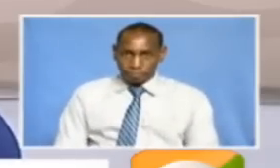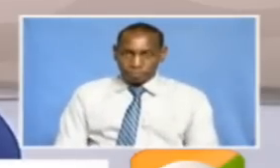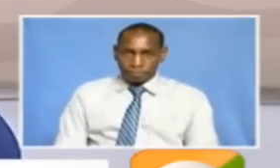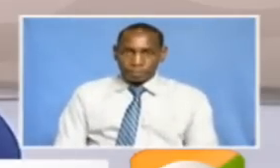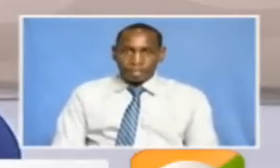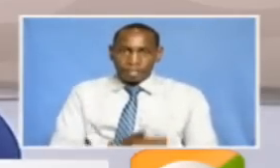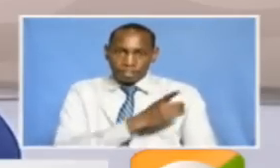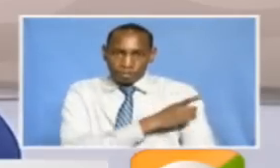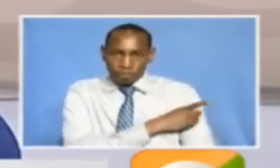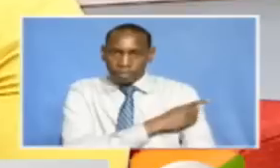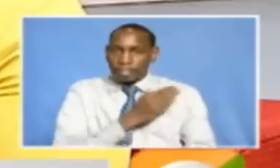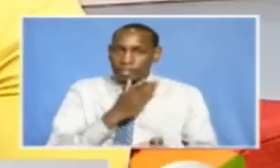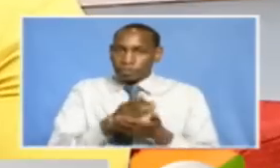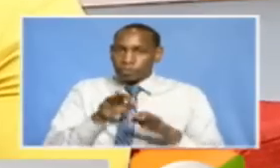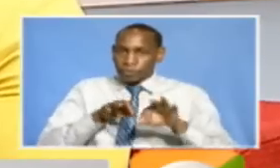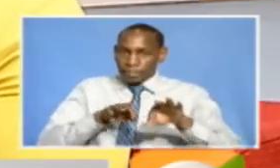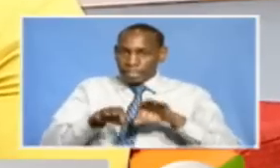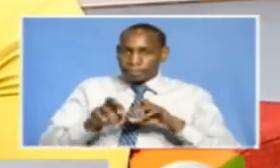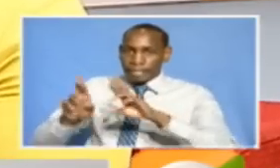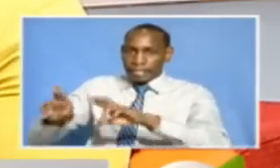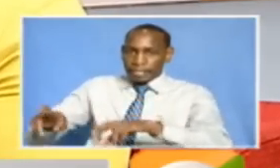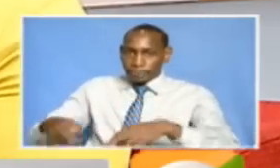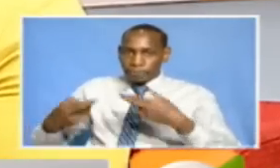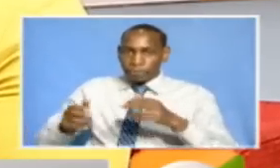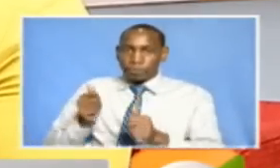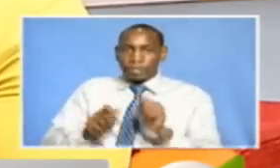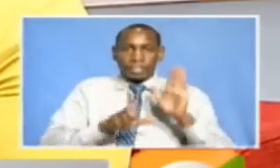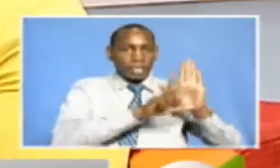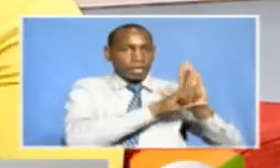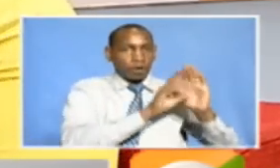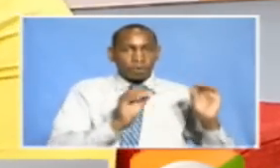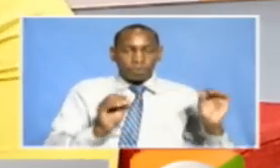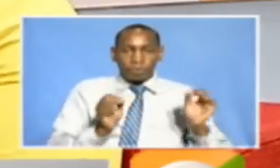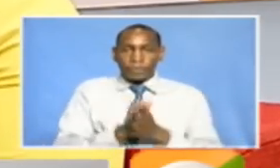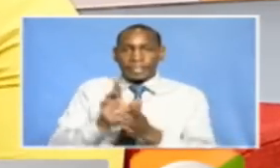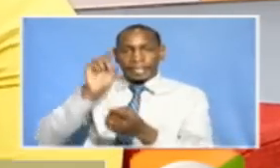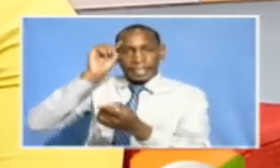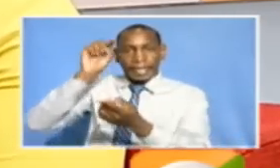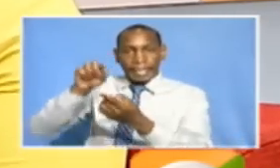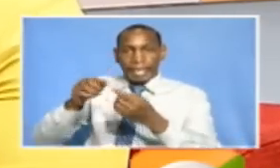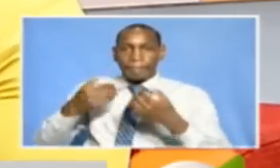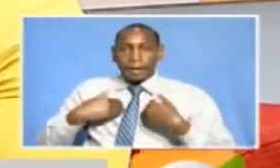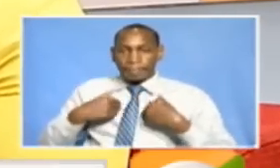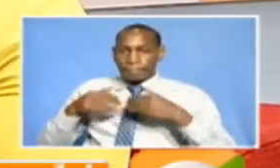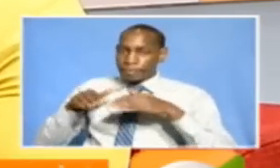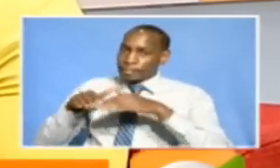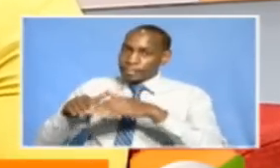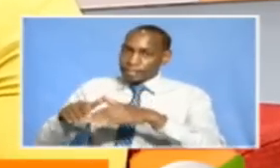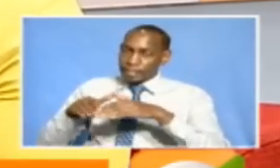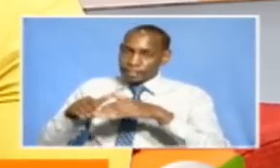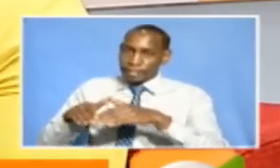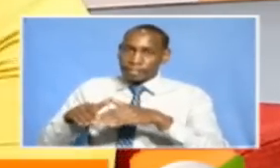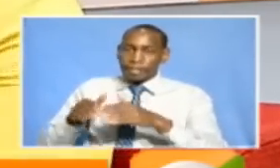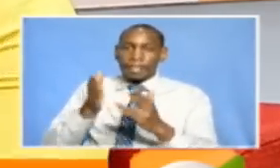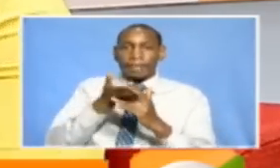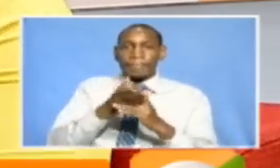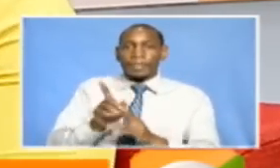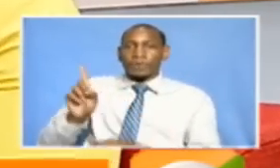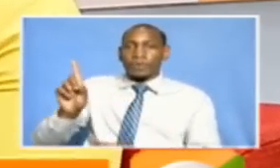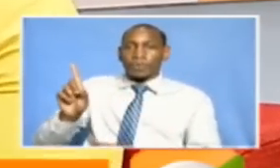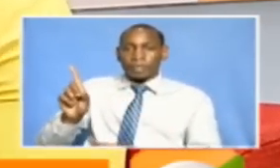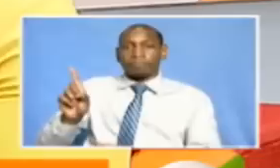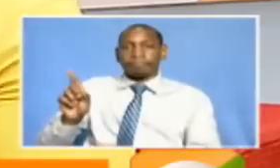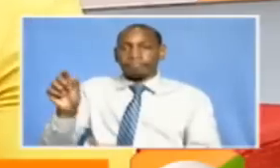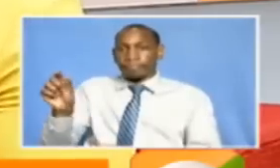Absolutely. Dr. Kizzy has actually defined rape, which is the unlawful and intentional penetration between one's